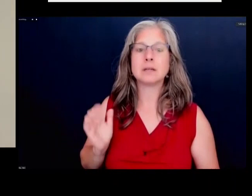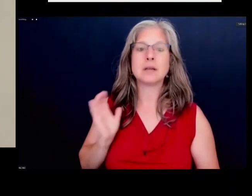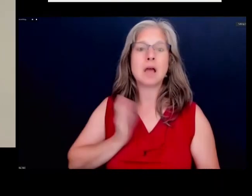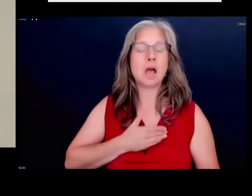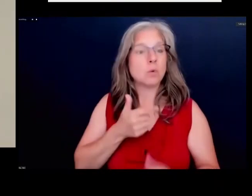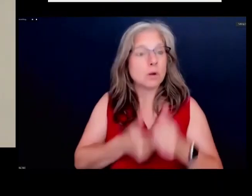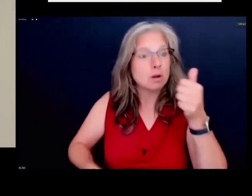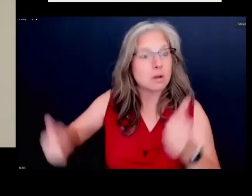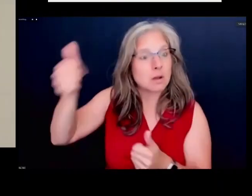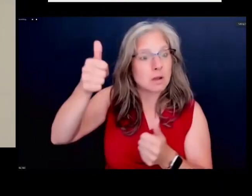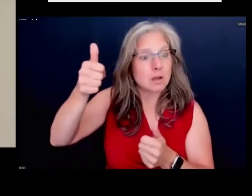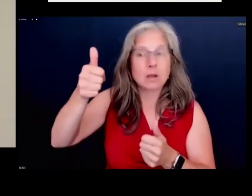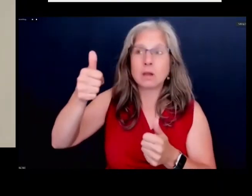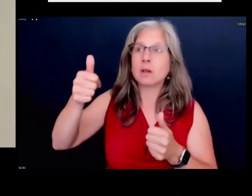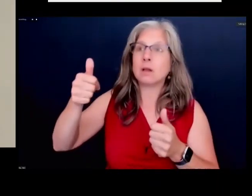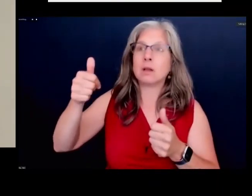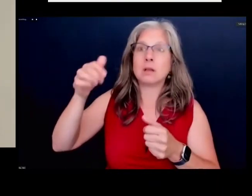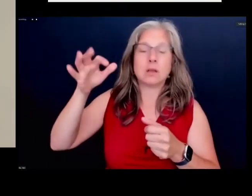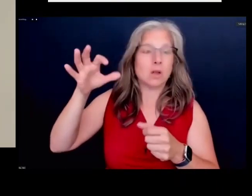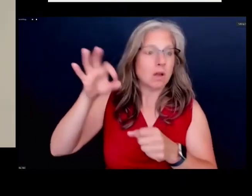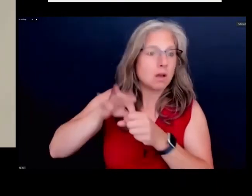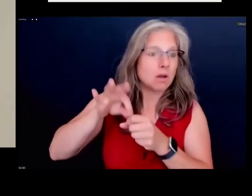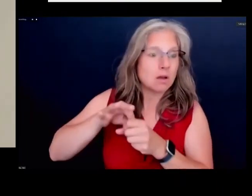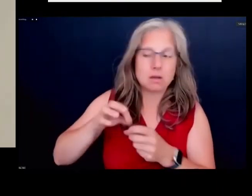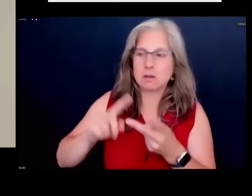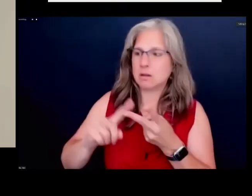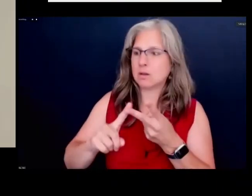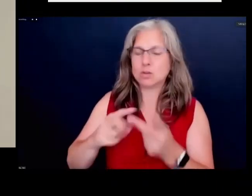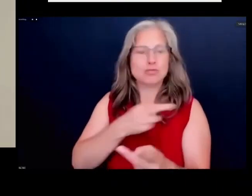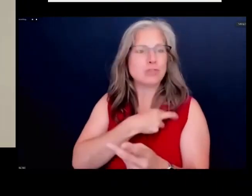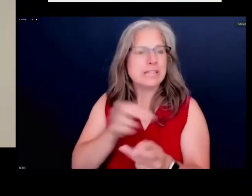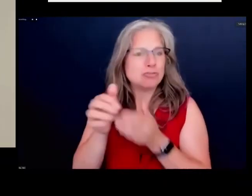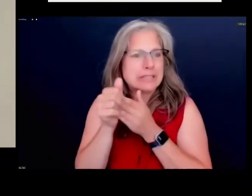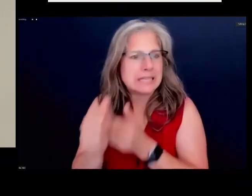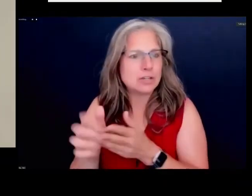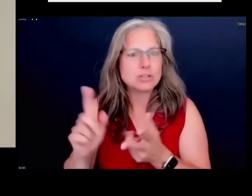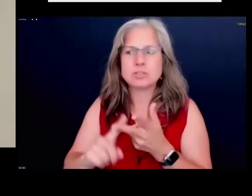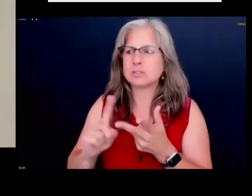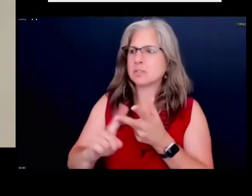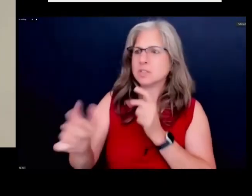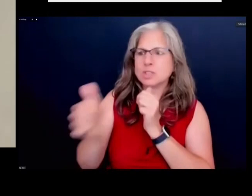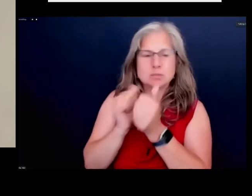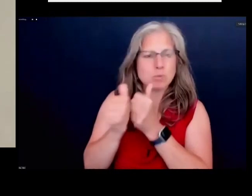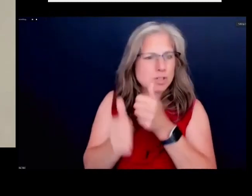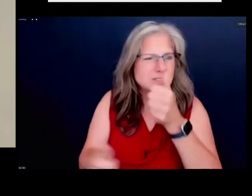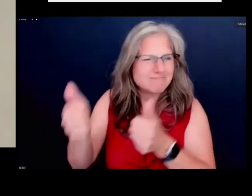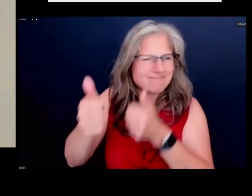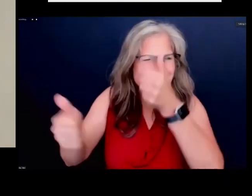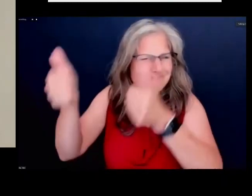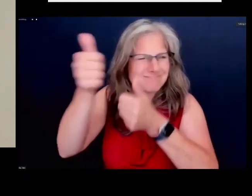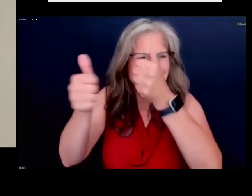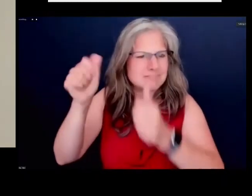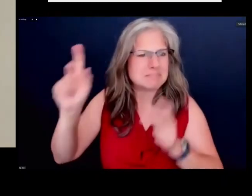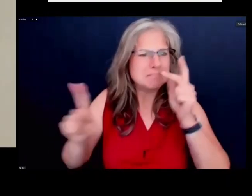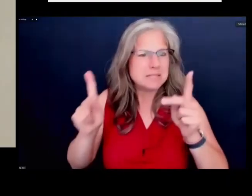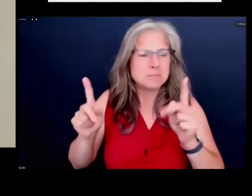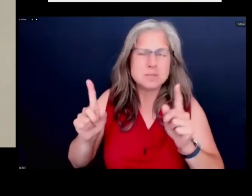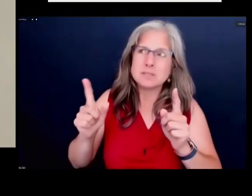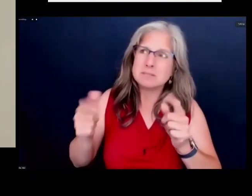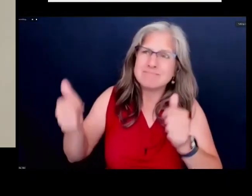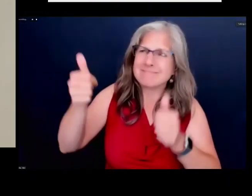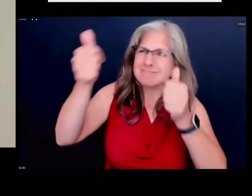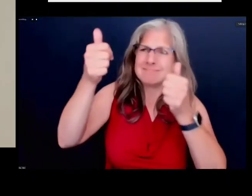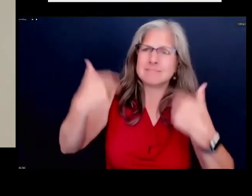Our elected officials, religious leaders, public figures in sports or entertainment, and other